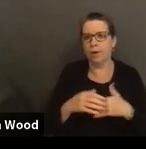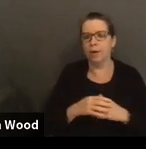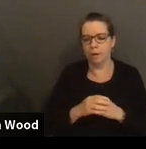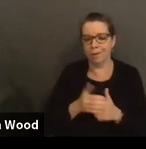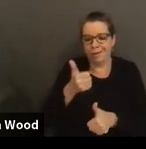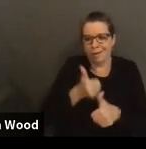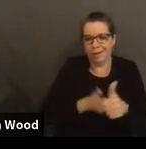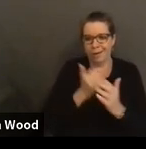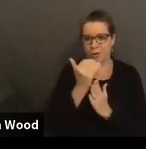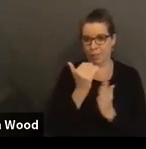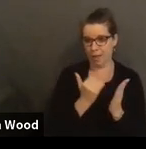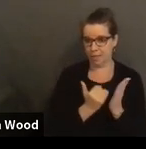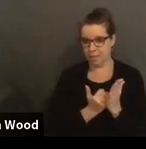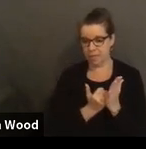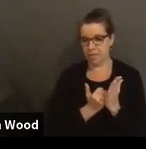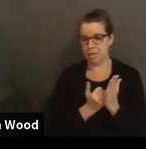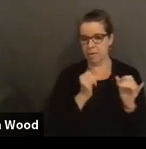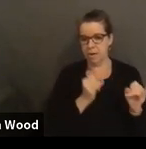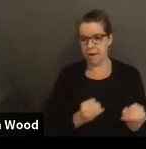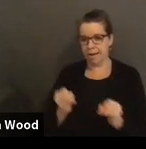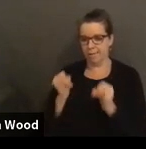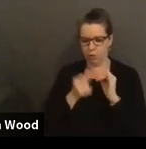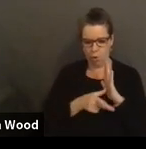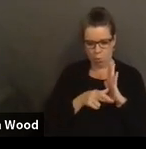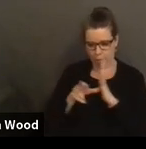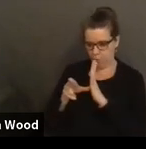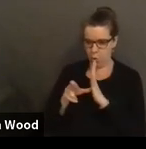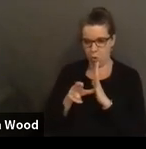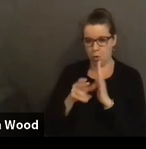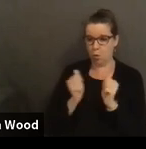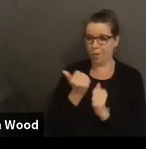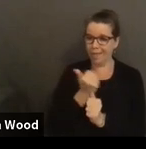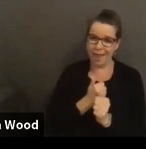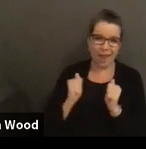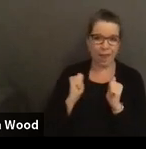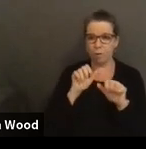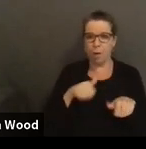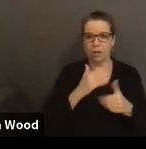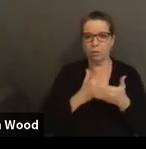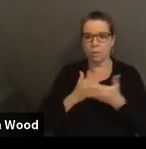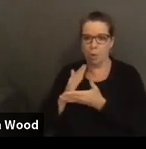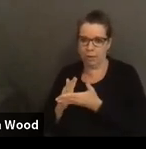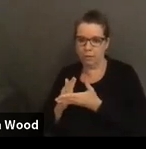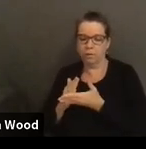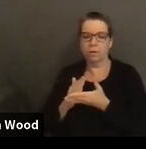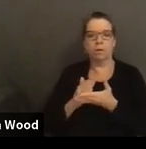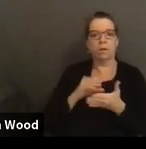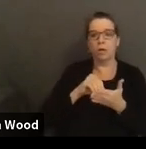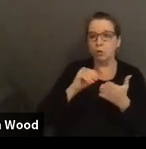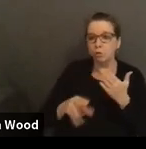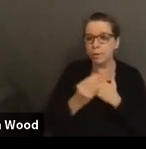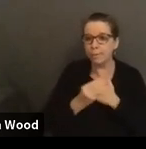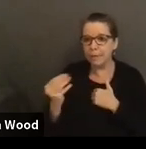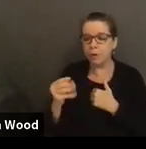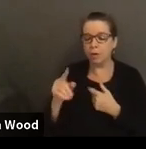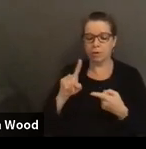Each lesson is being individually reviewed along with every associated component, the student